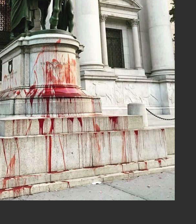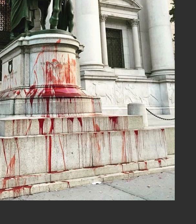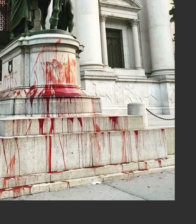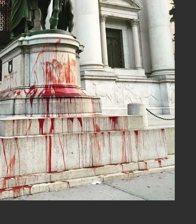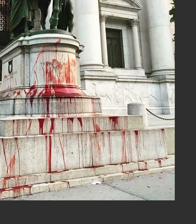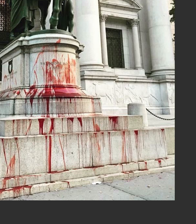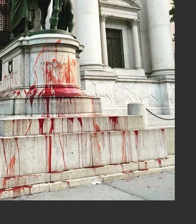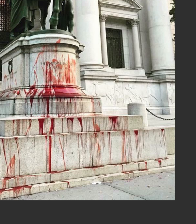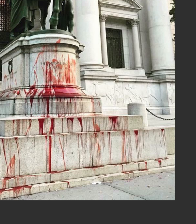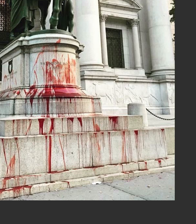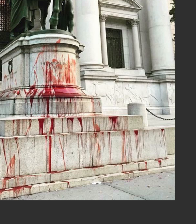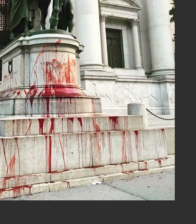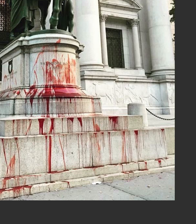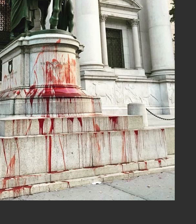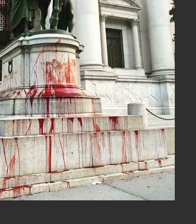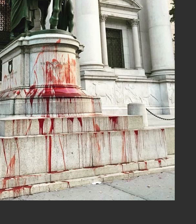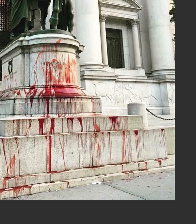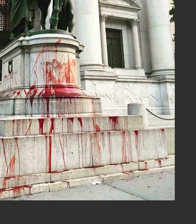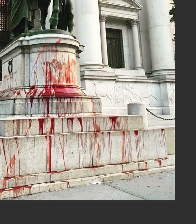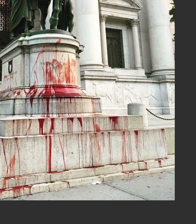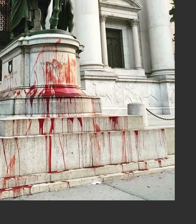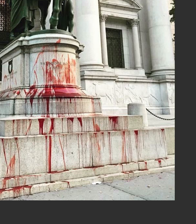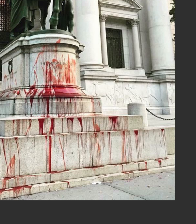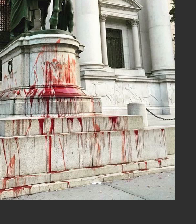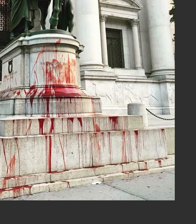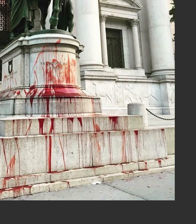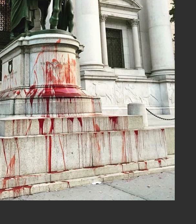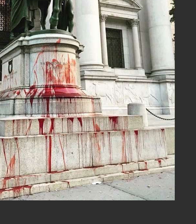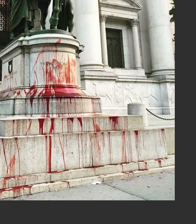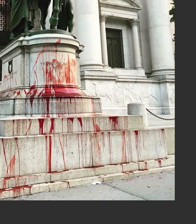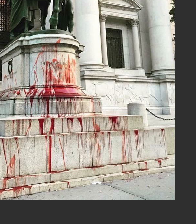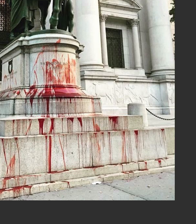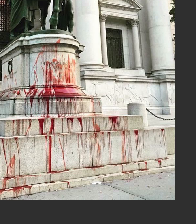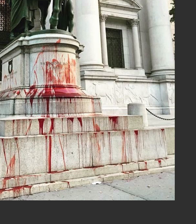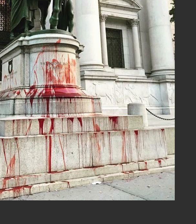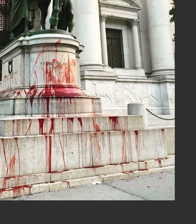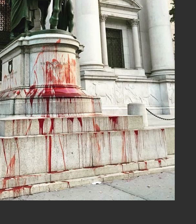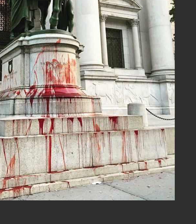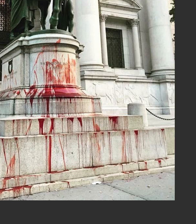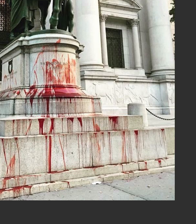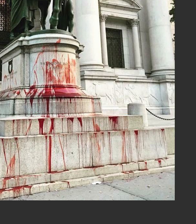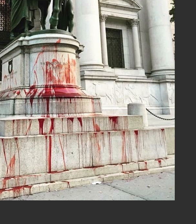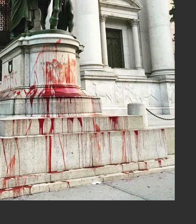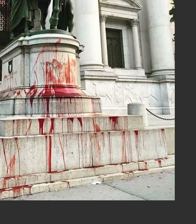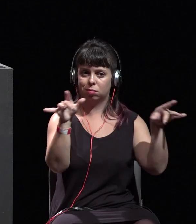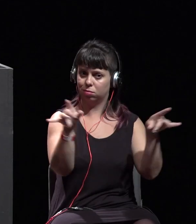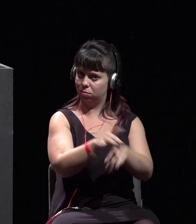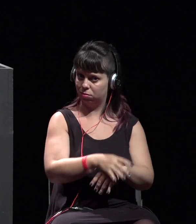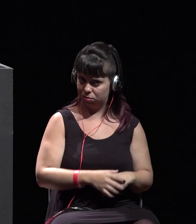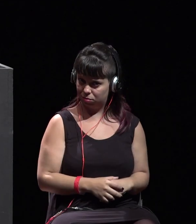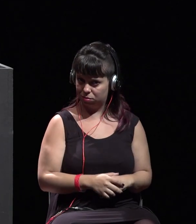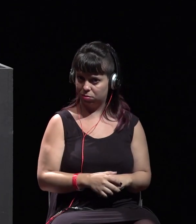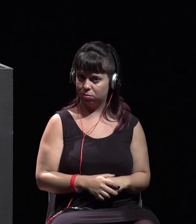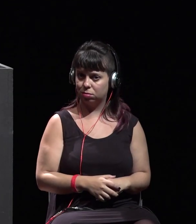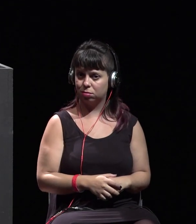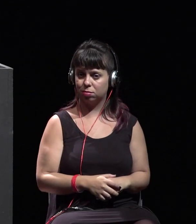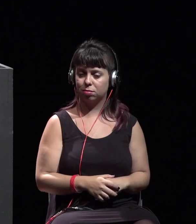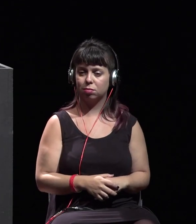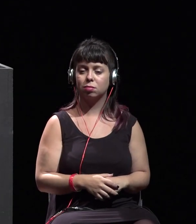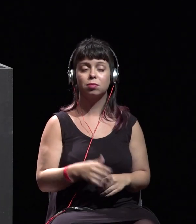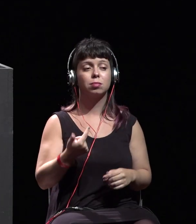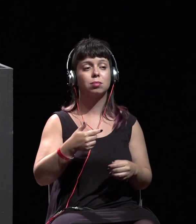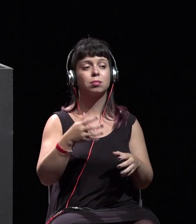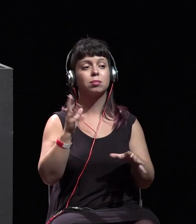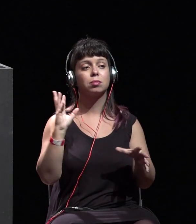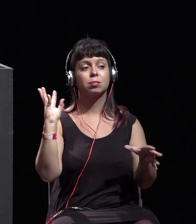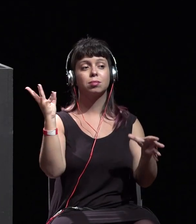like the process of decolonization. From the most visited collection of the museum consisting of the skulls of the Herero peoples, to the